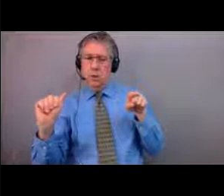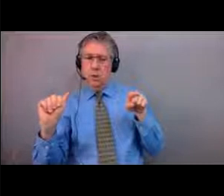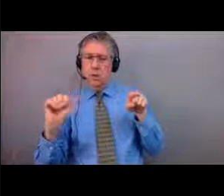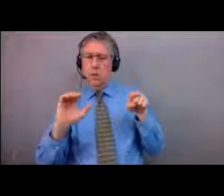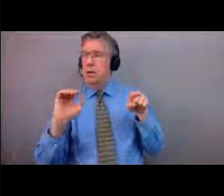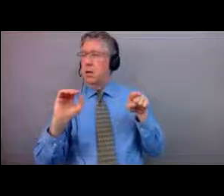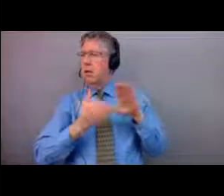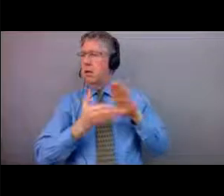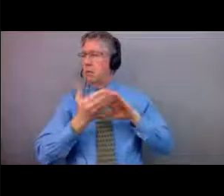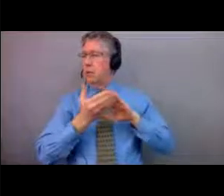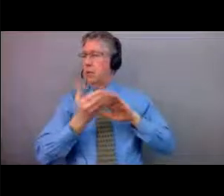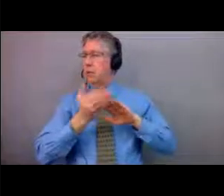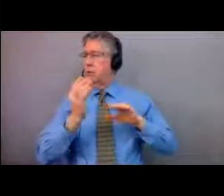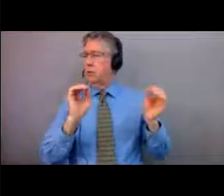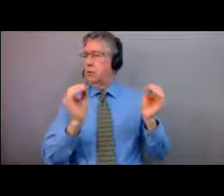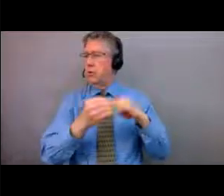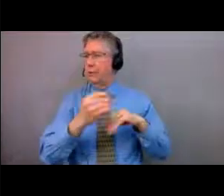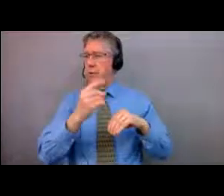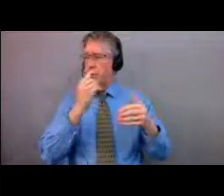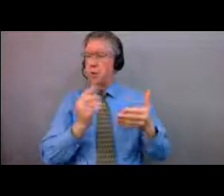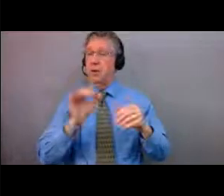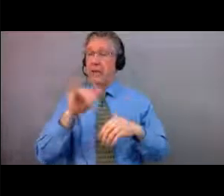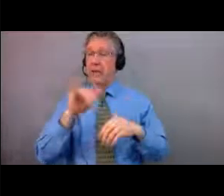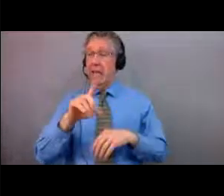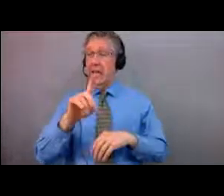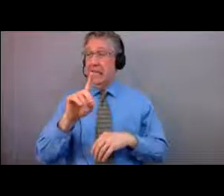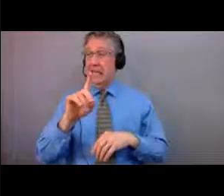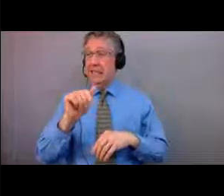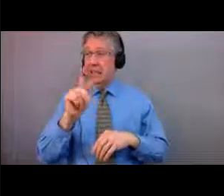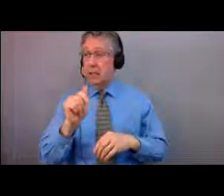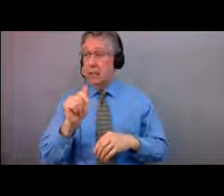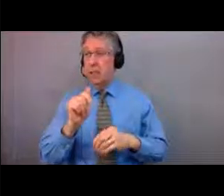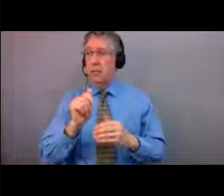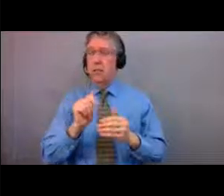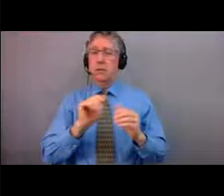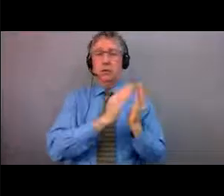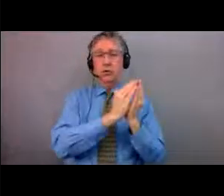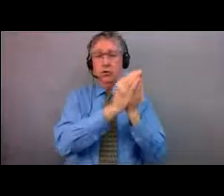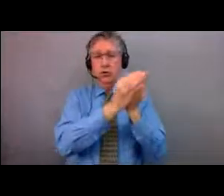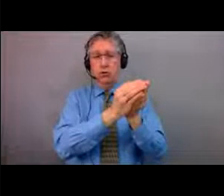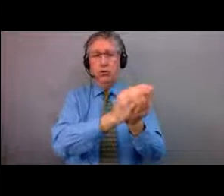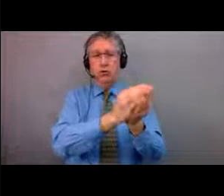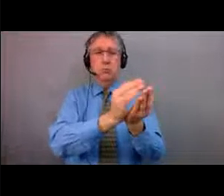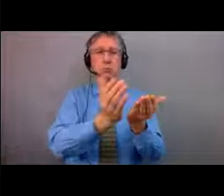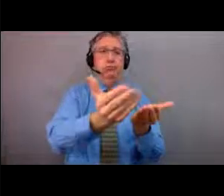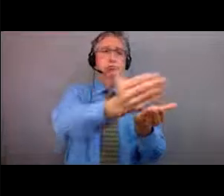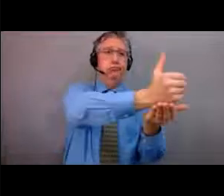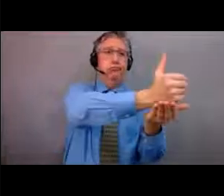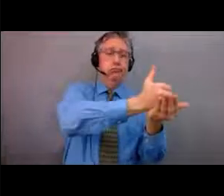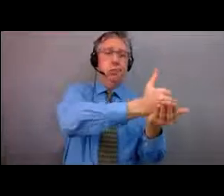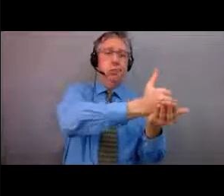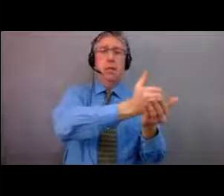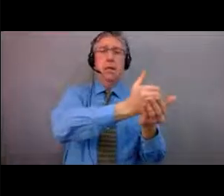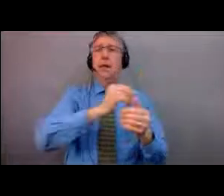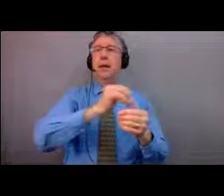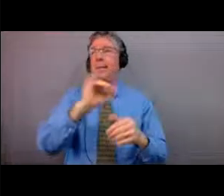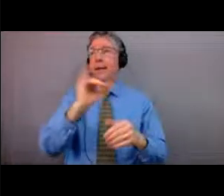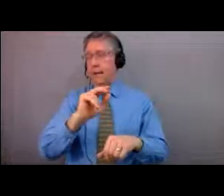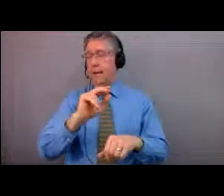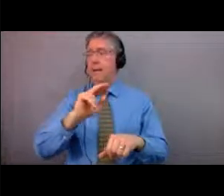Operations Office for collecting the data on the NOAA ships and with the National Science Foundation. And we have worked